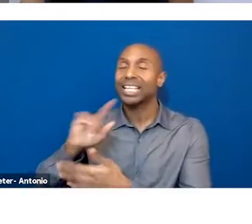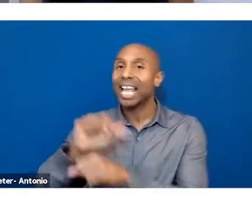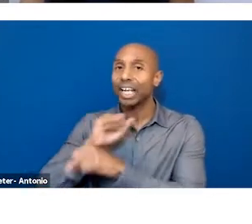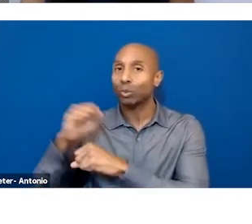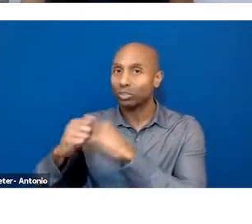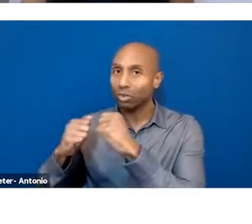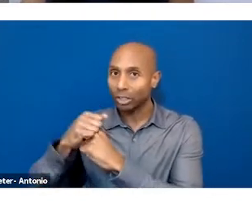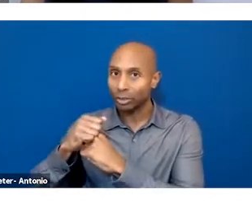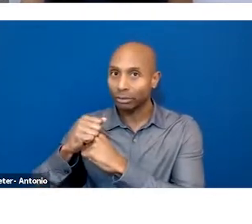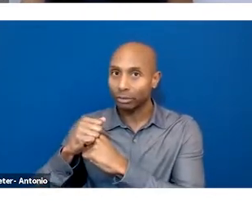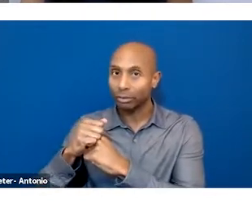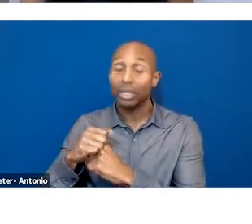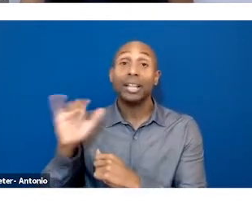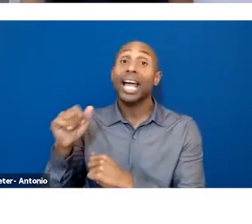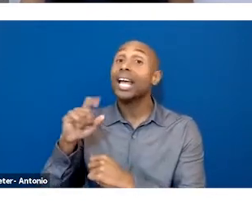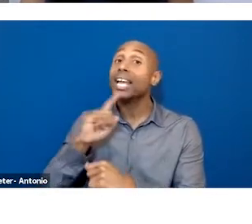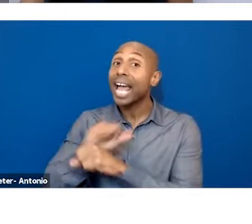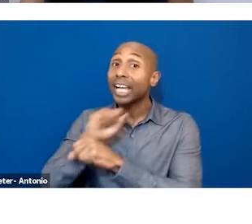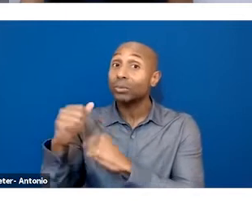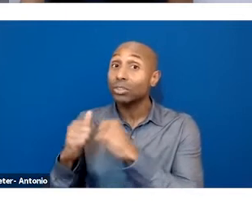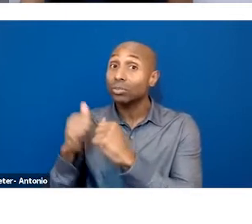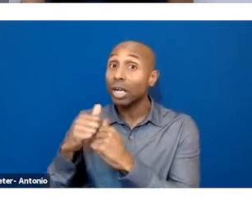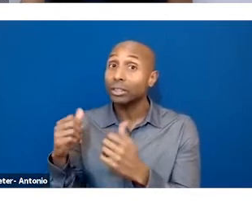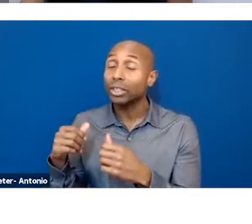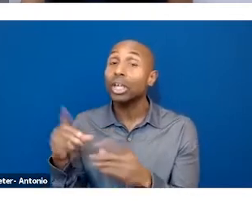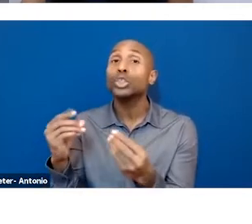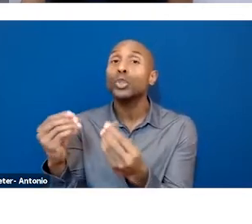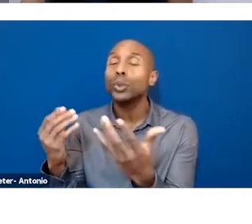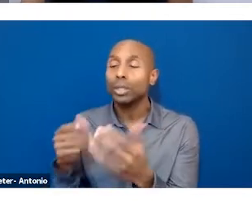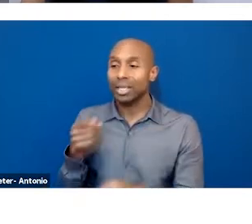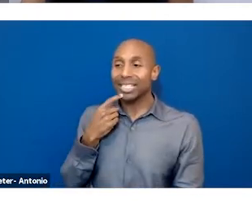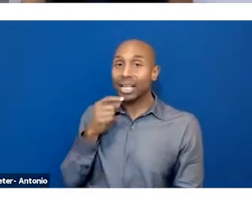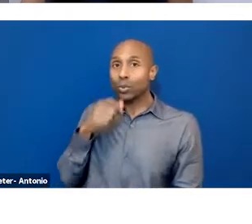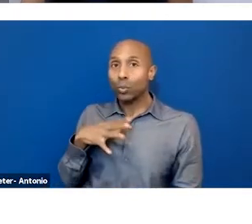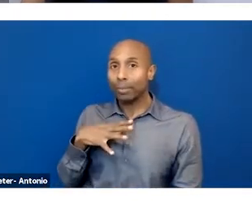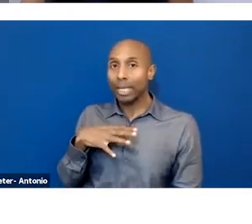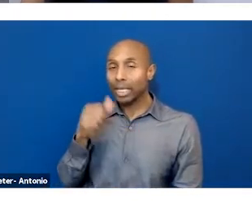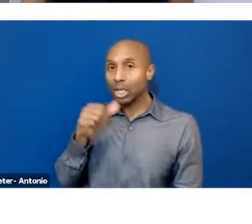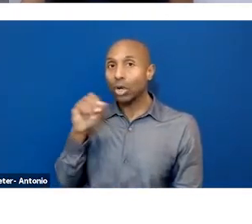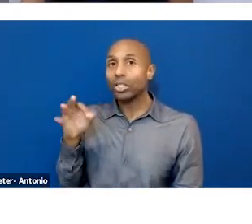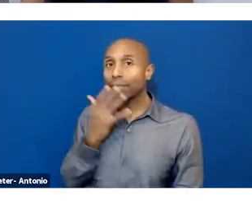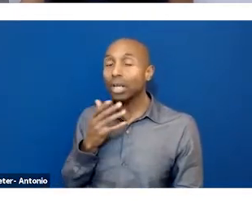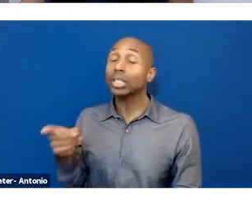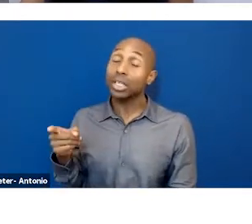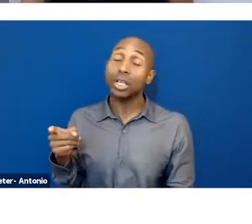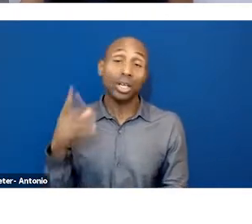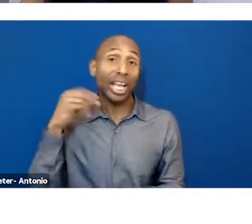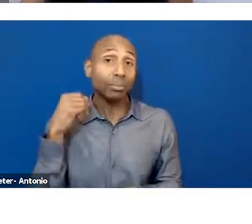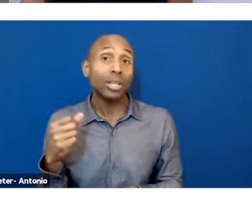are disproportionately and routinely subject to dangerous work environments, physical, sexual, and verbal